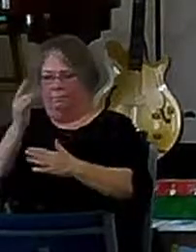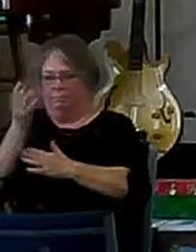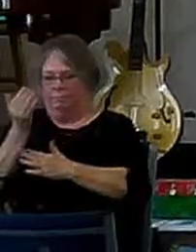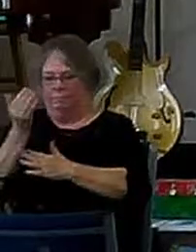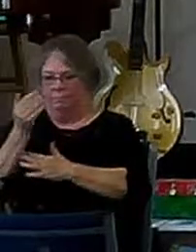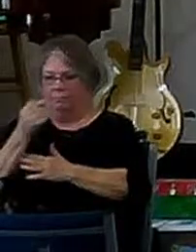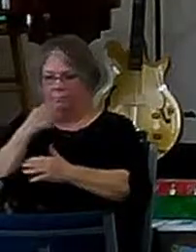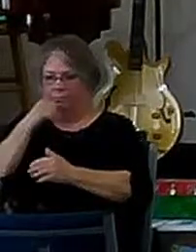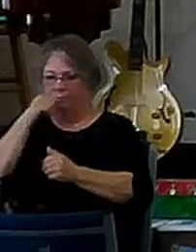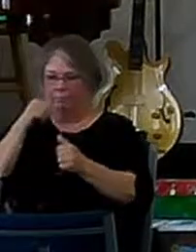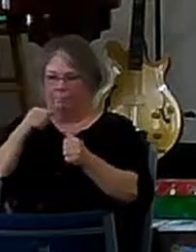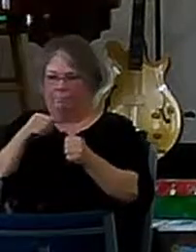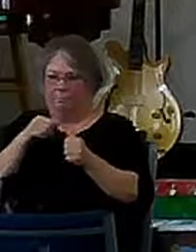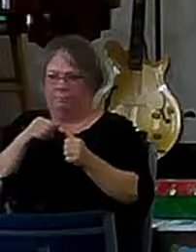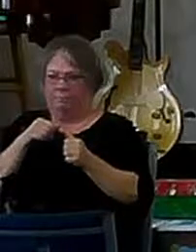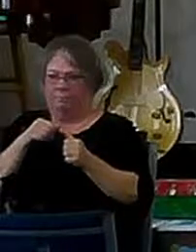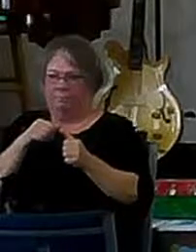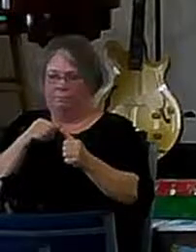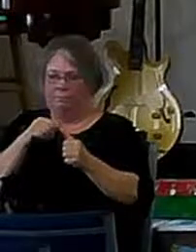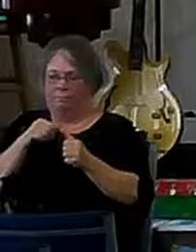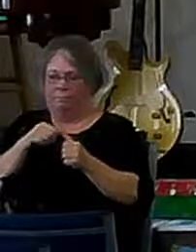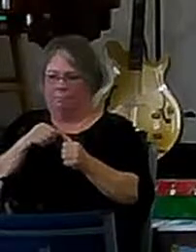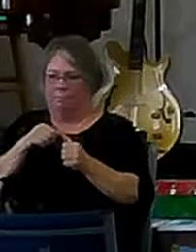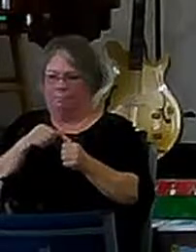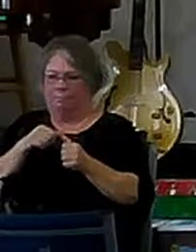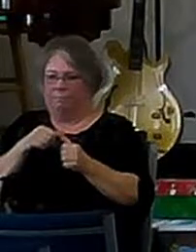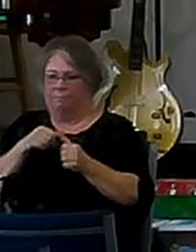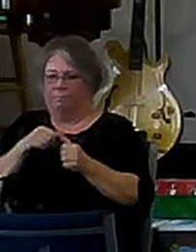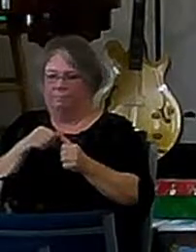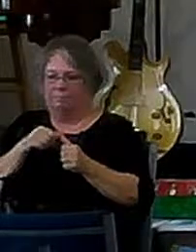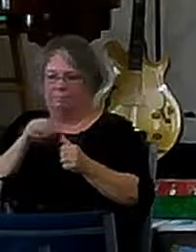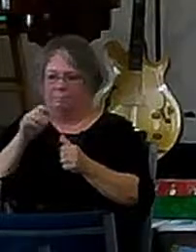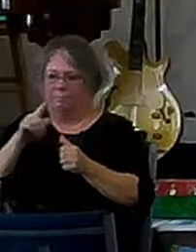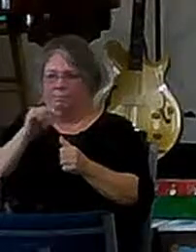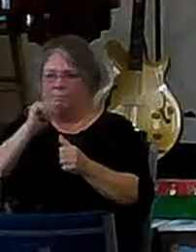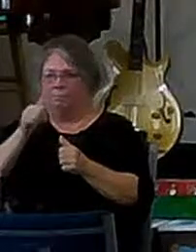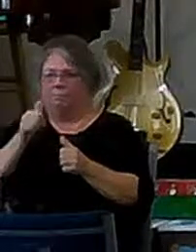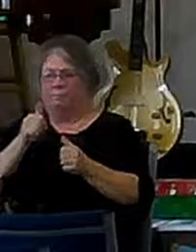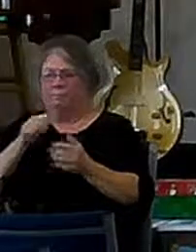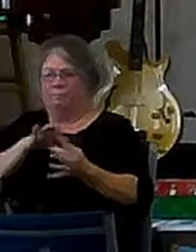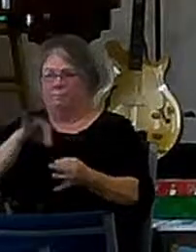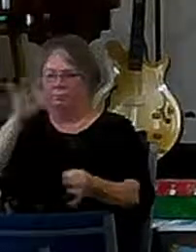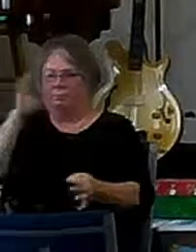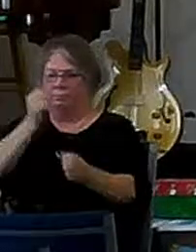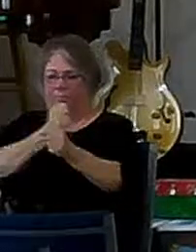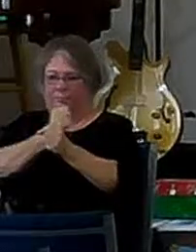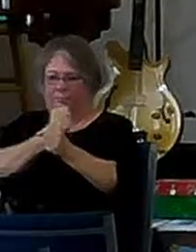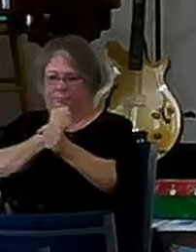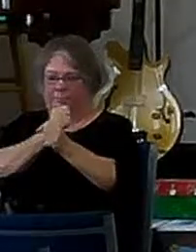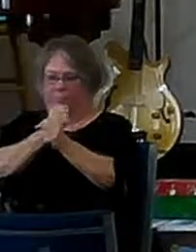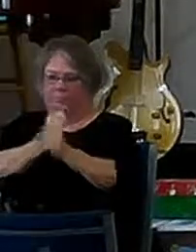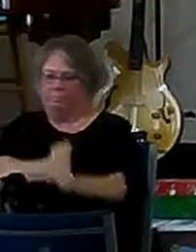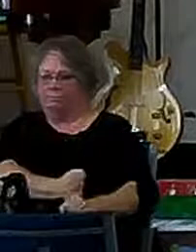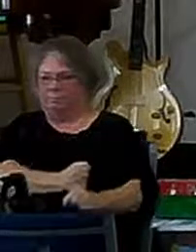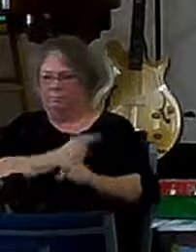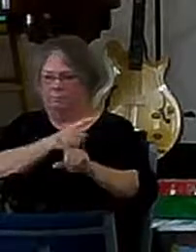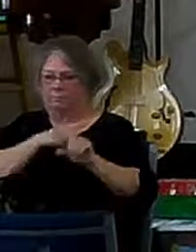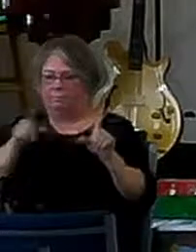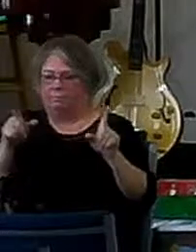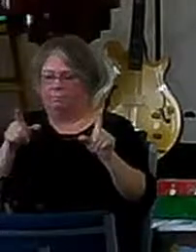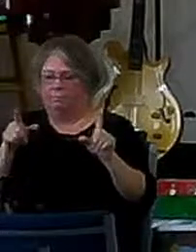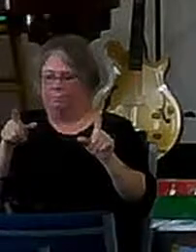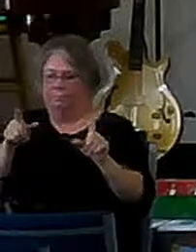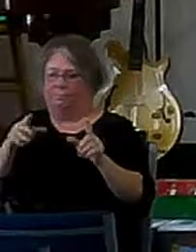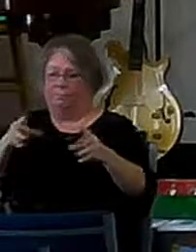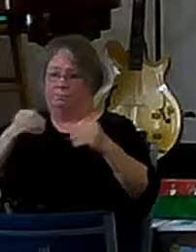you did not receive the spirit of slavery to fall back into fear, but you received the spirit of adoption as sons by whom we cry, Abba,